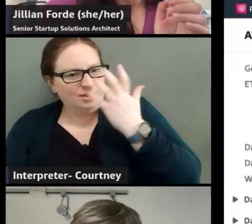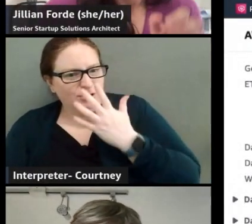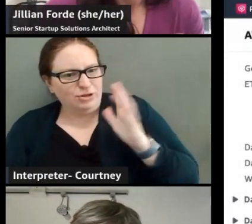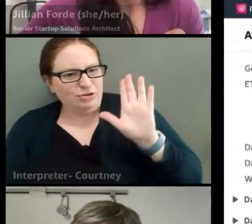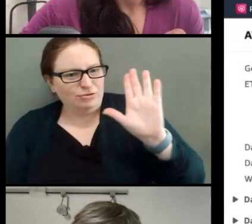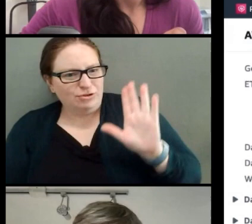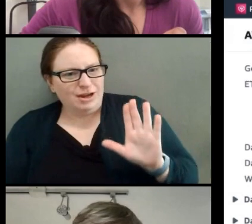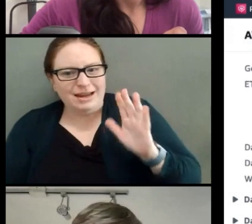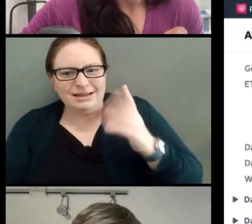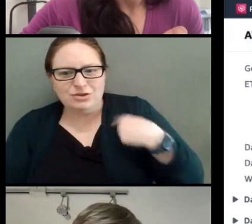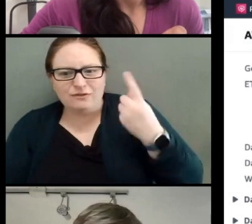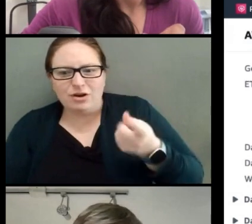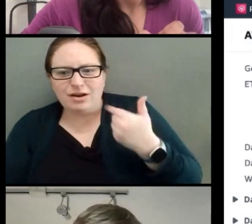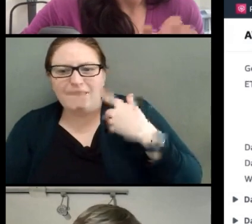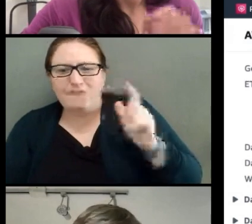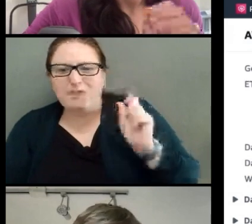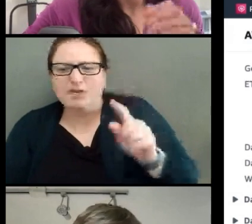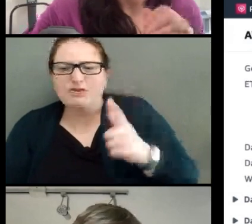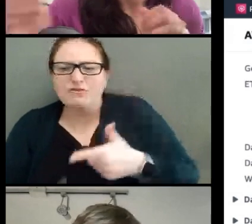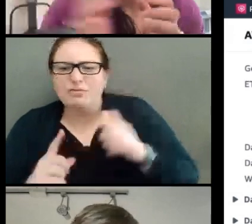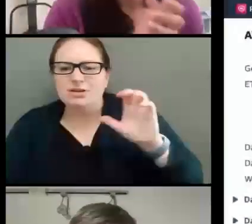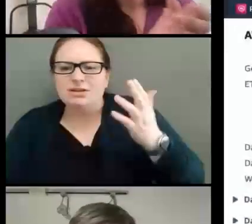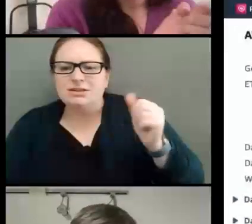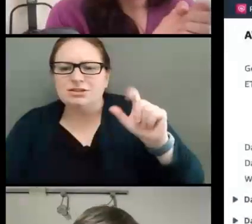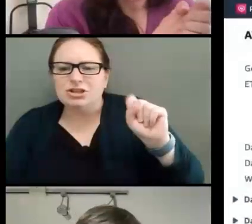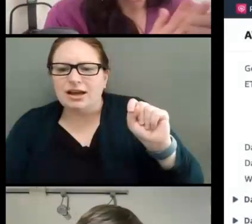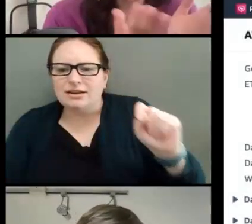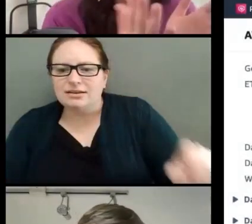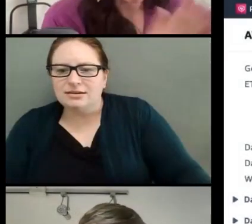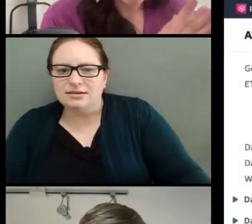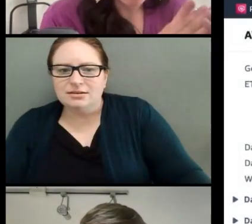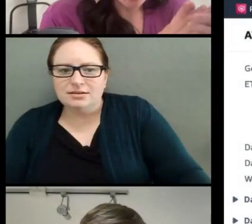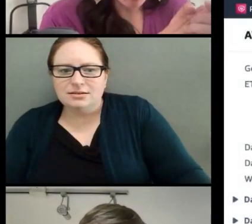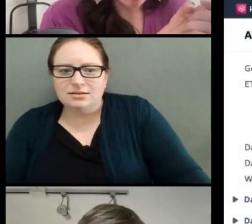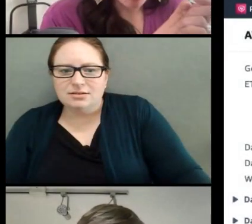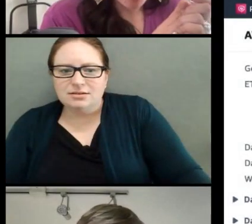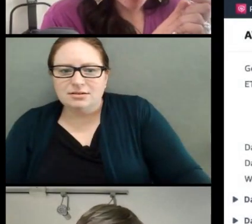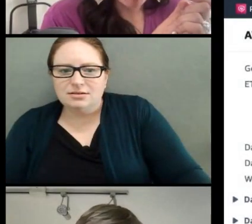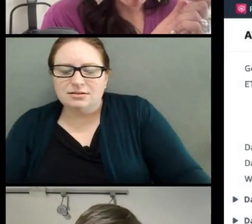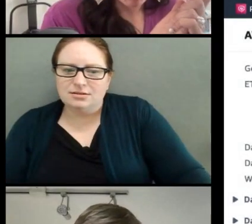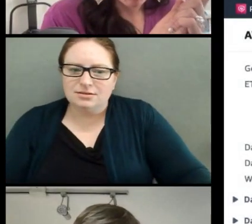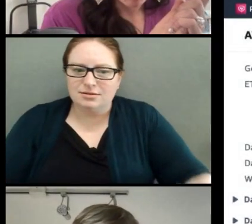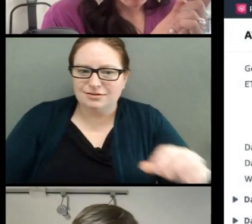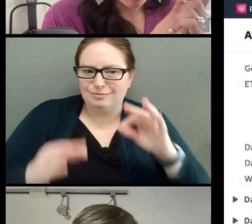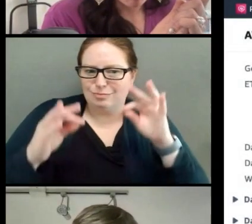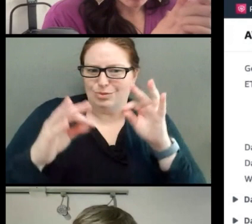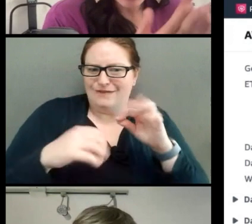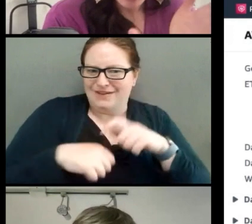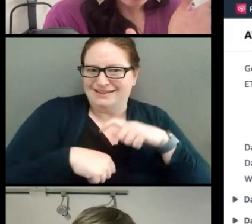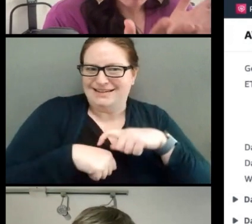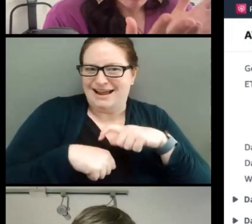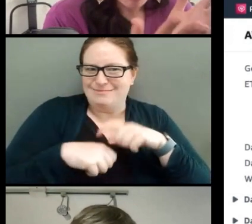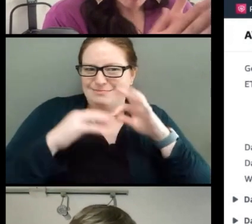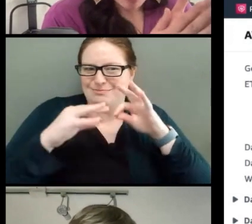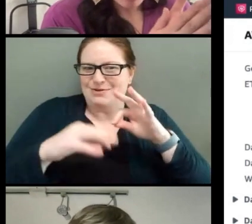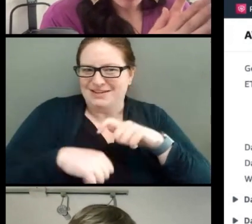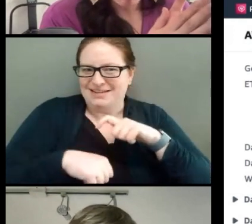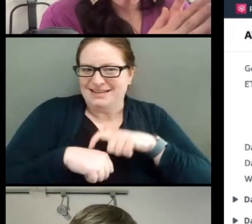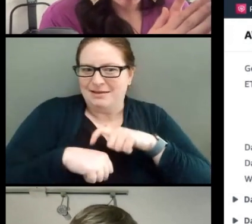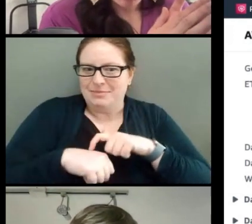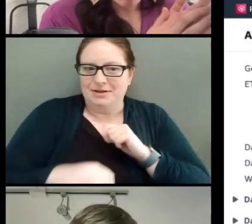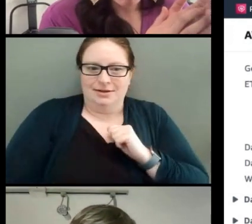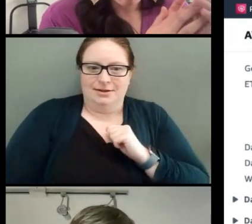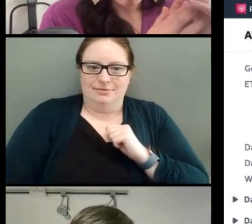have a question from the chat. Yeah, I mean, perfect timing. So yeah, is there any way